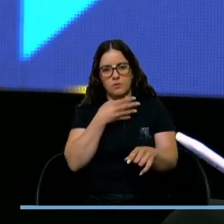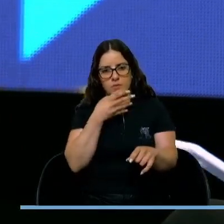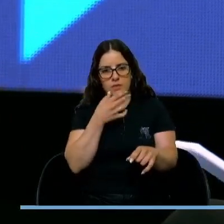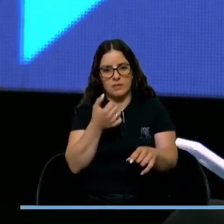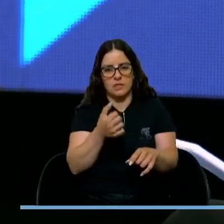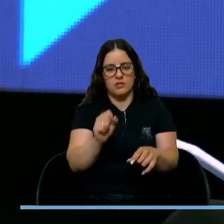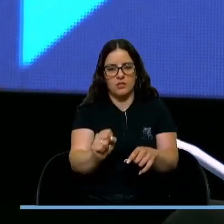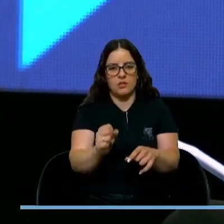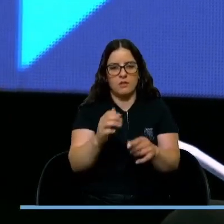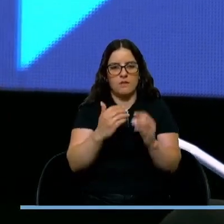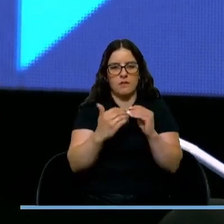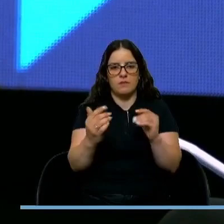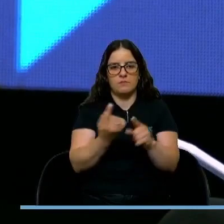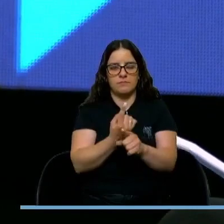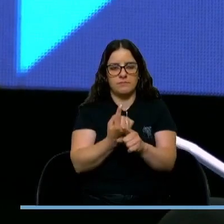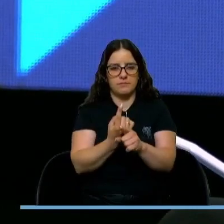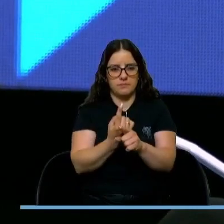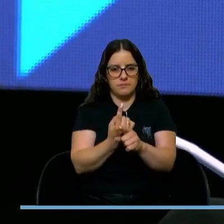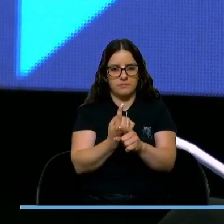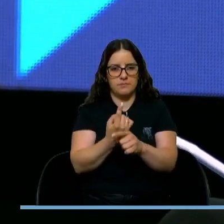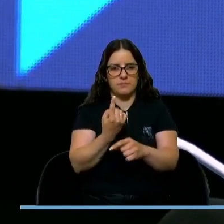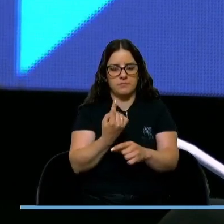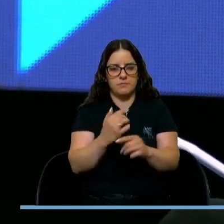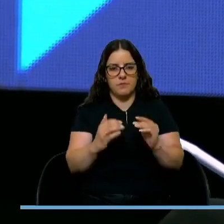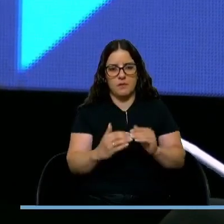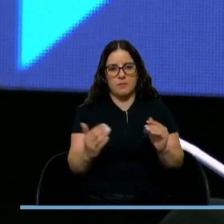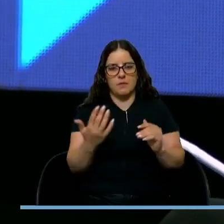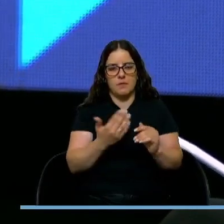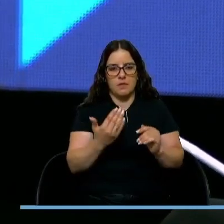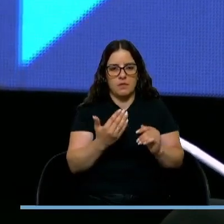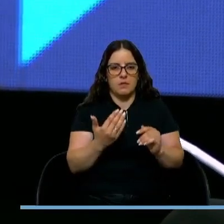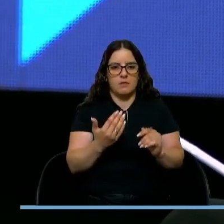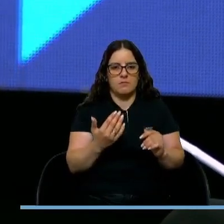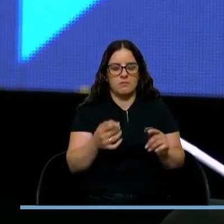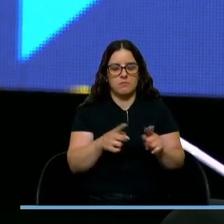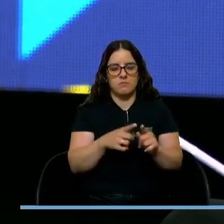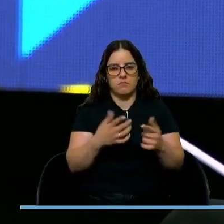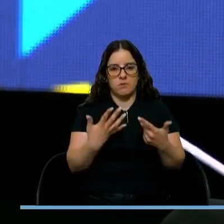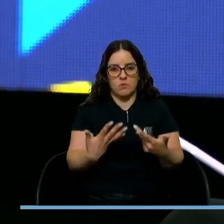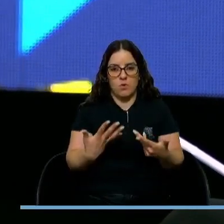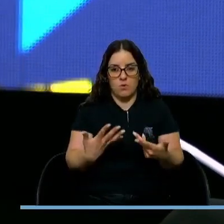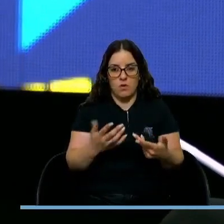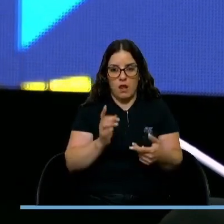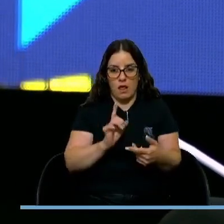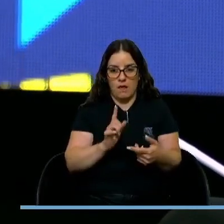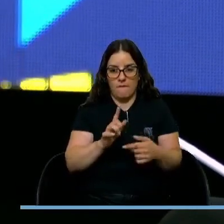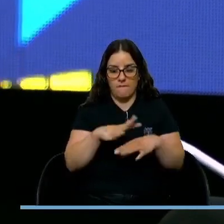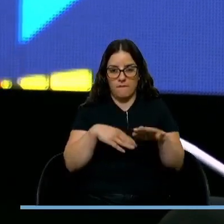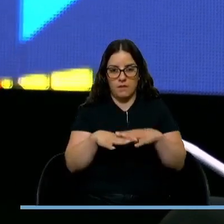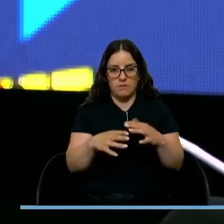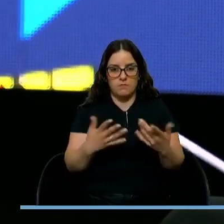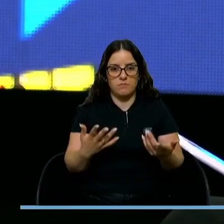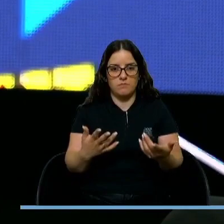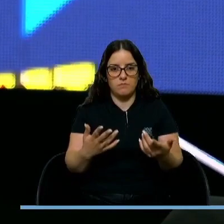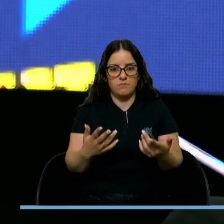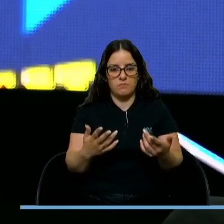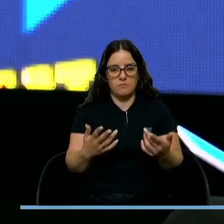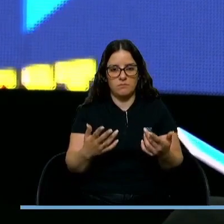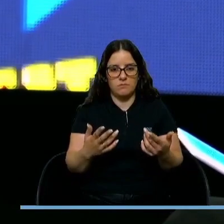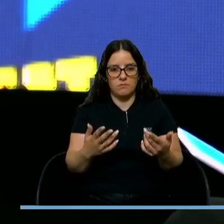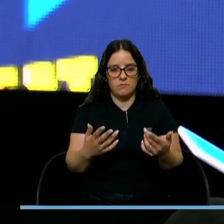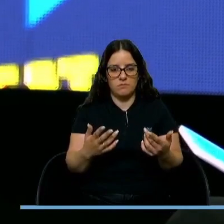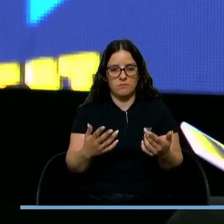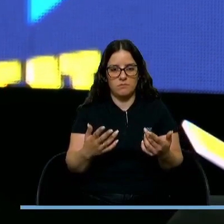going through its pathway, and One of the phases is what